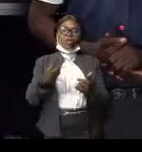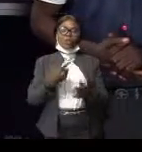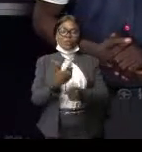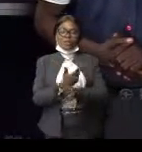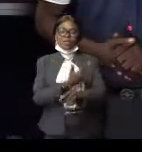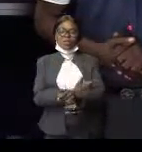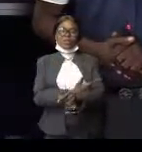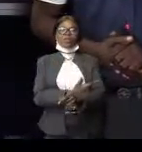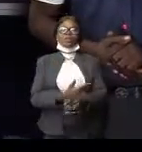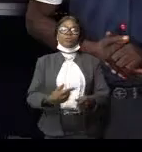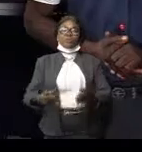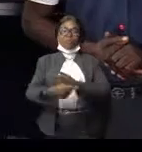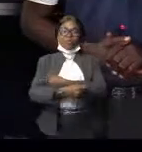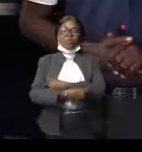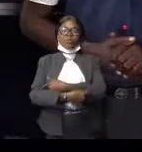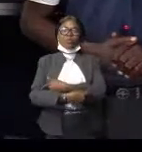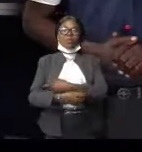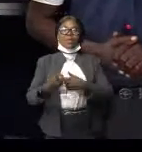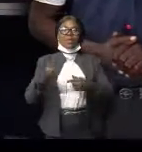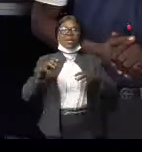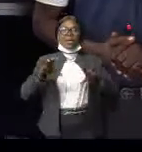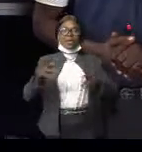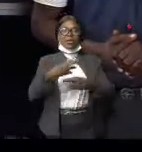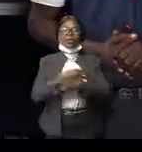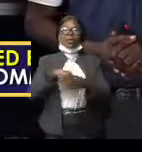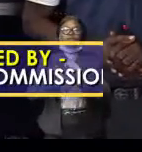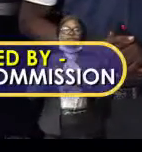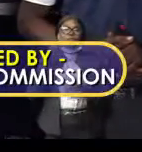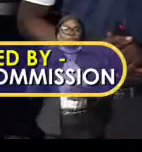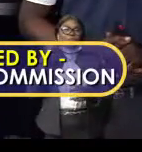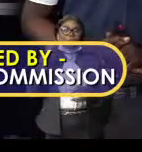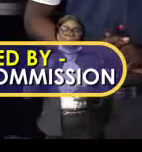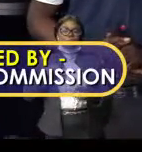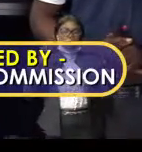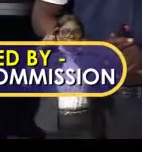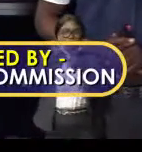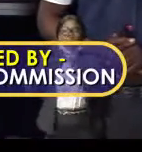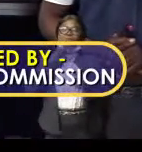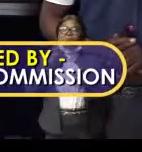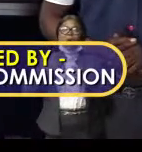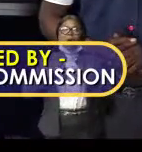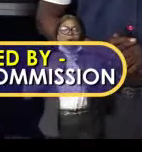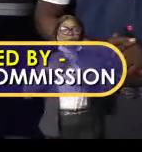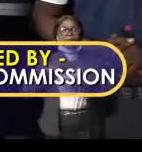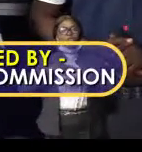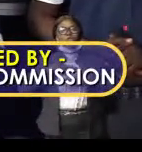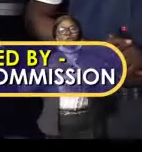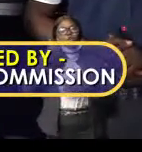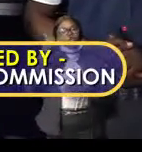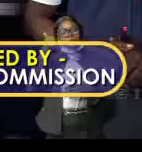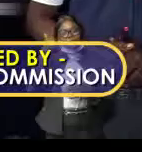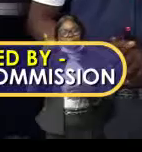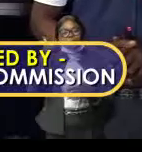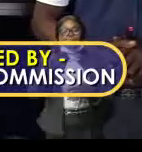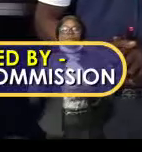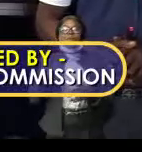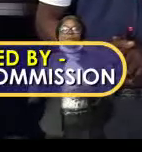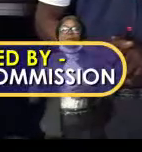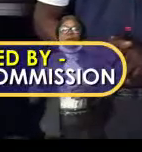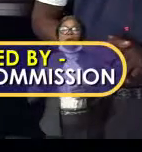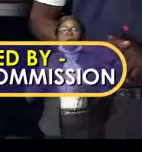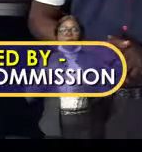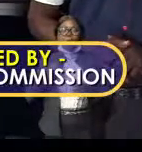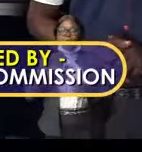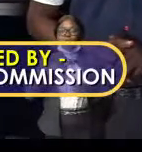another wonderful edition of your favorite program, The Classroom in Your Home. We hope that you have had fun, and we hope that it has been exciting for